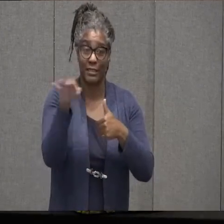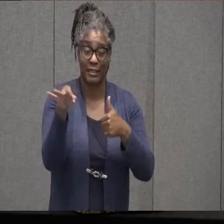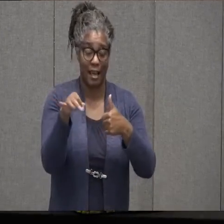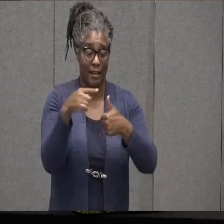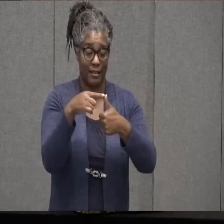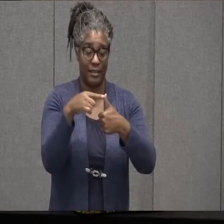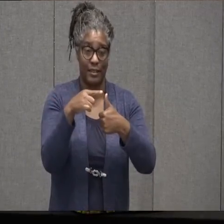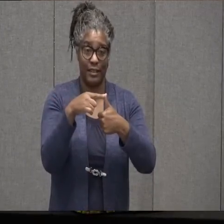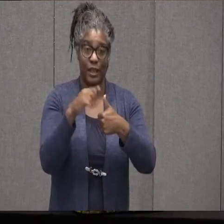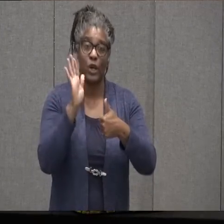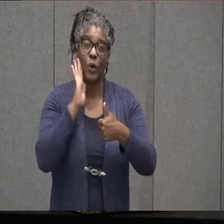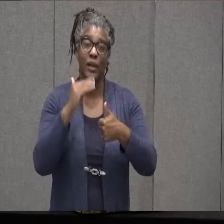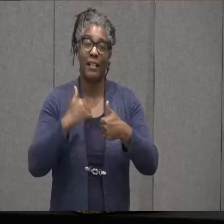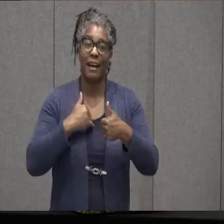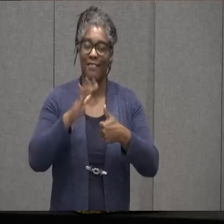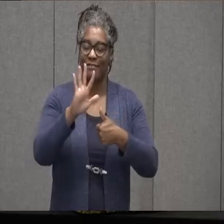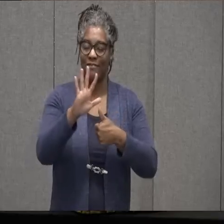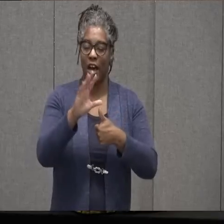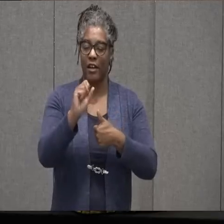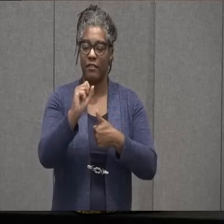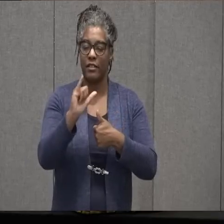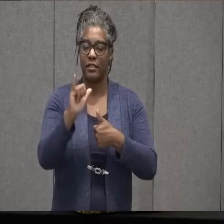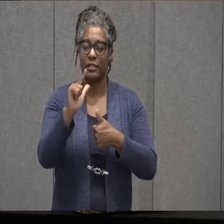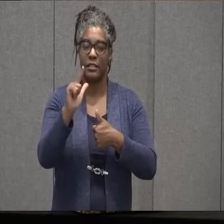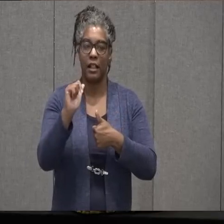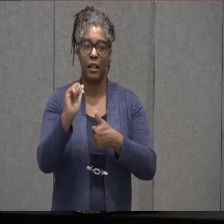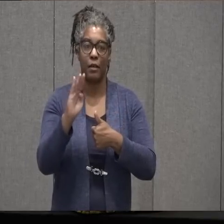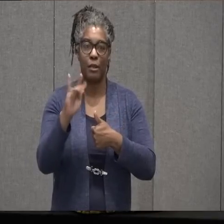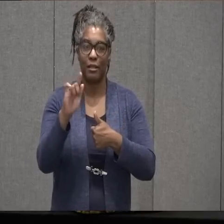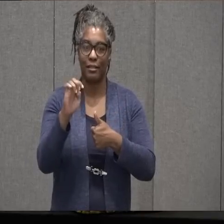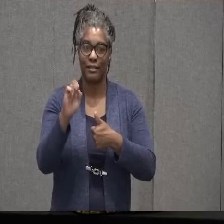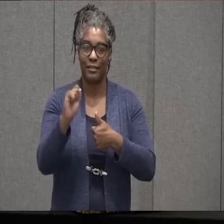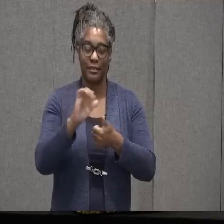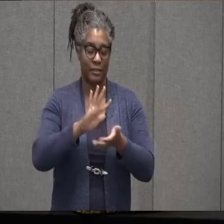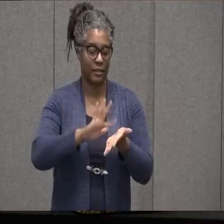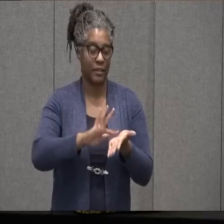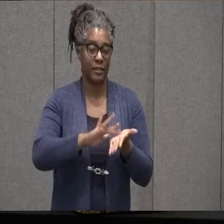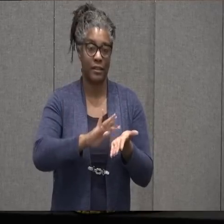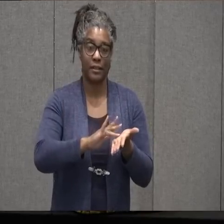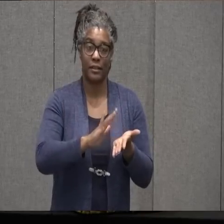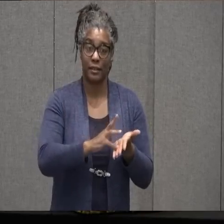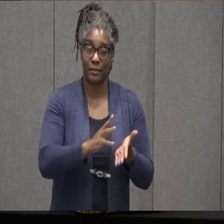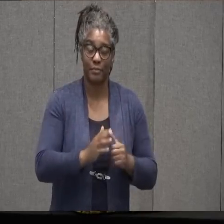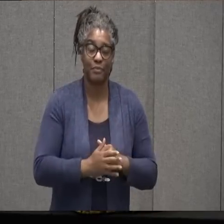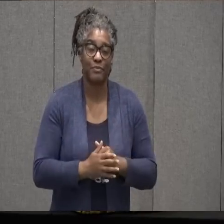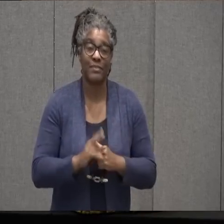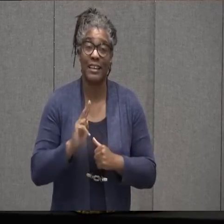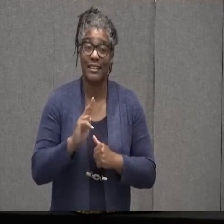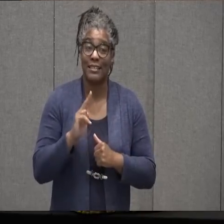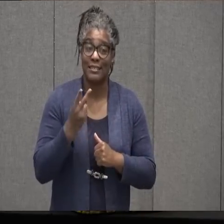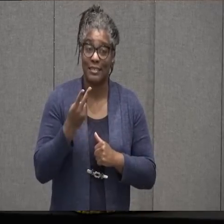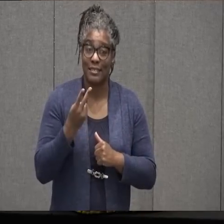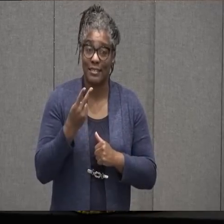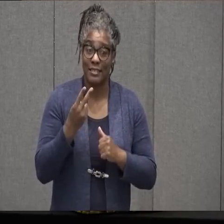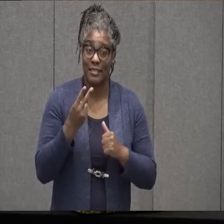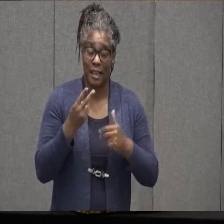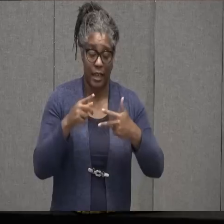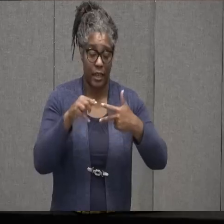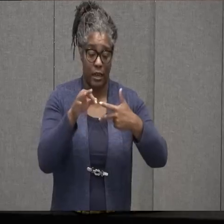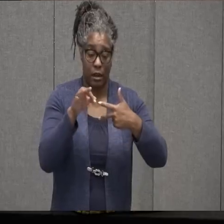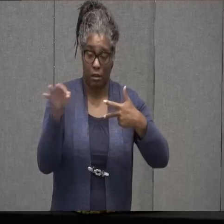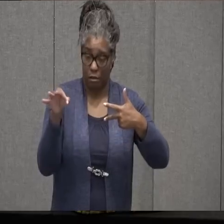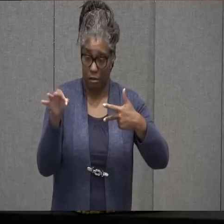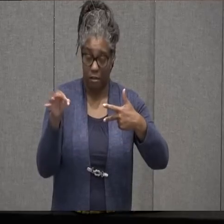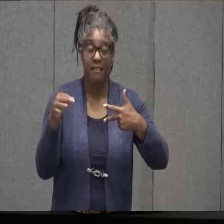is only going to have five syllables. The second line is only going to have